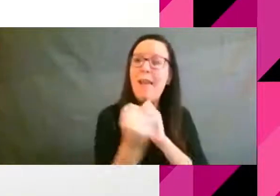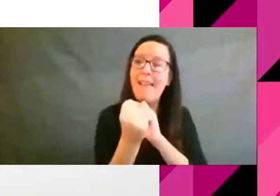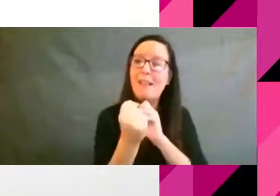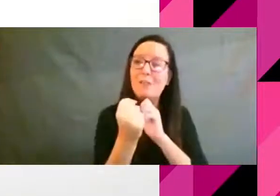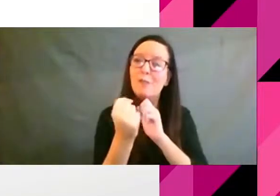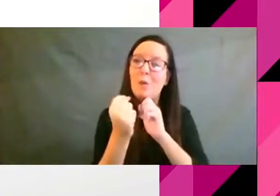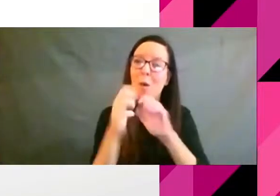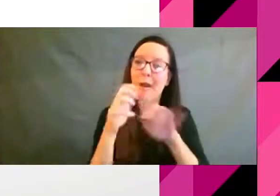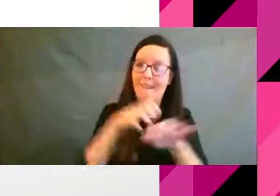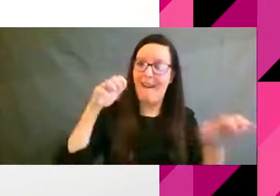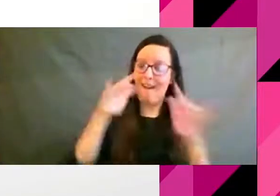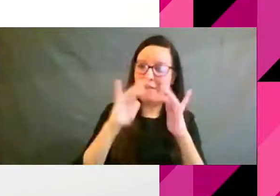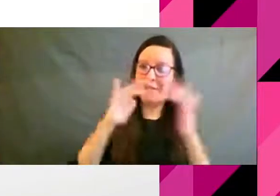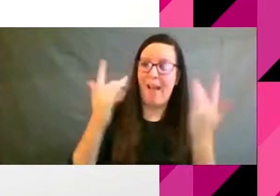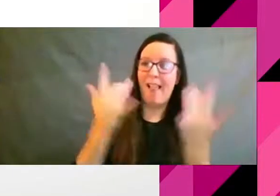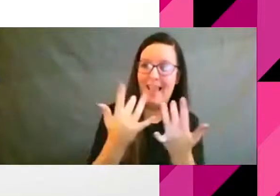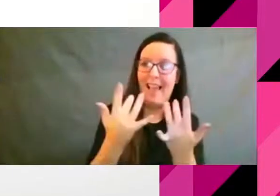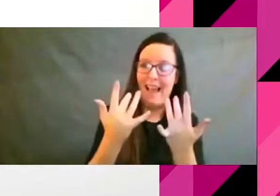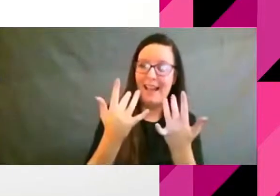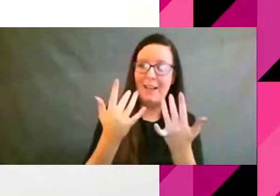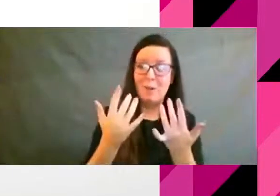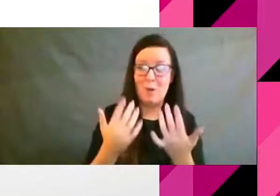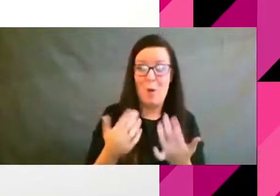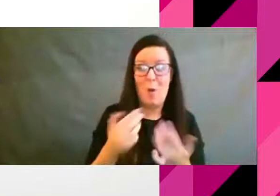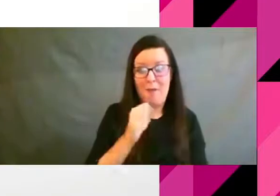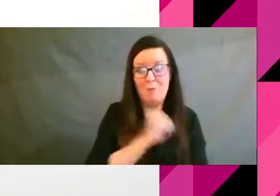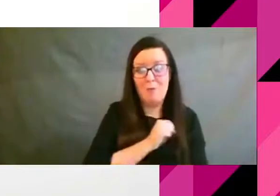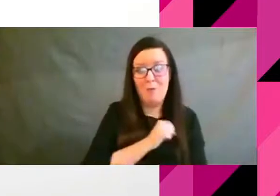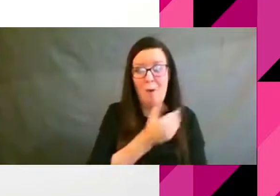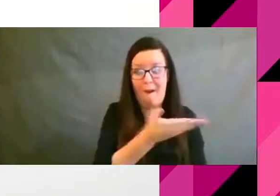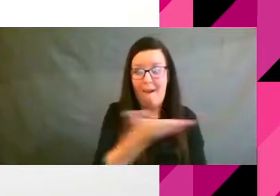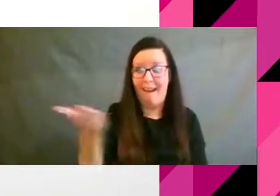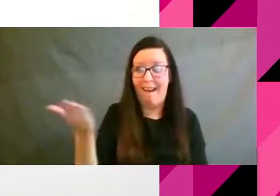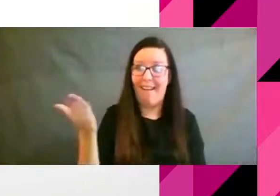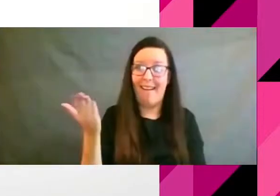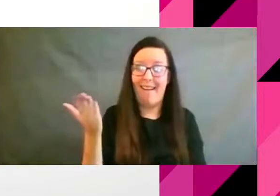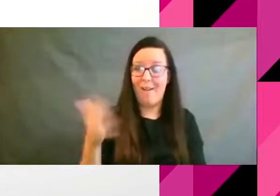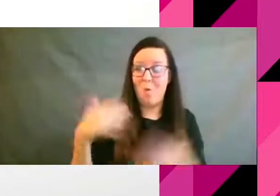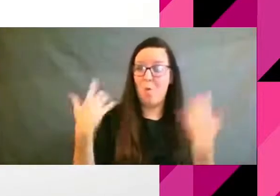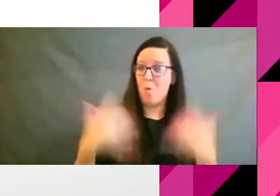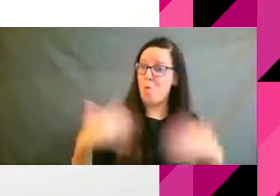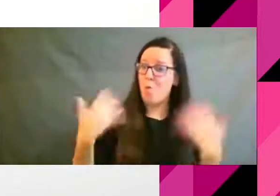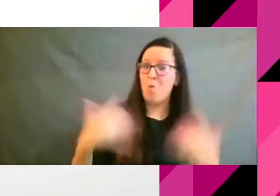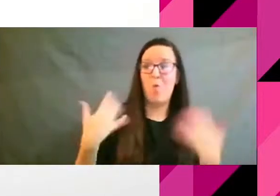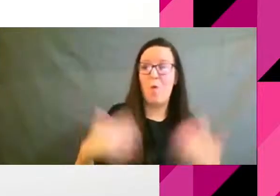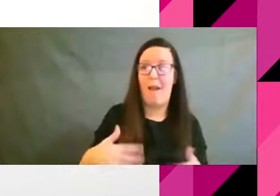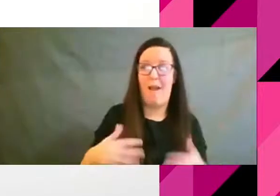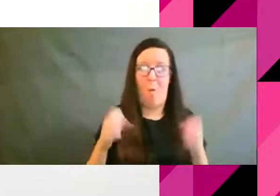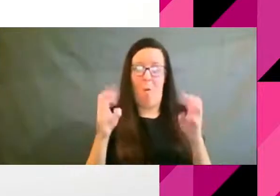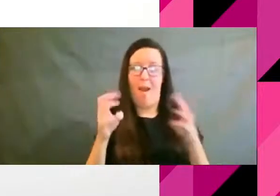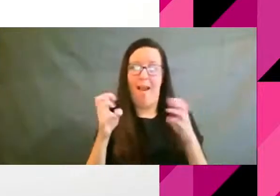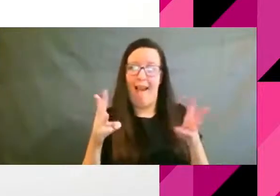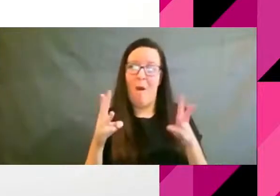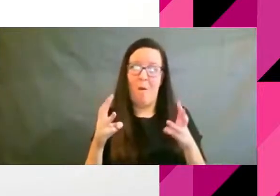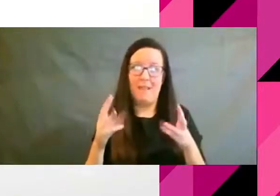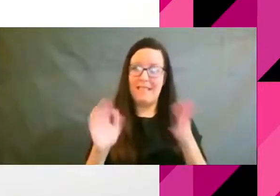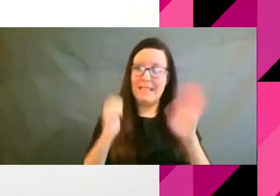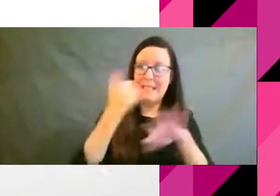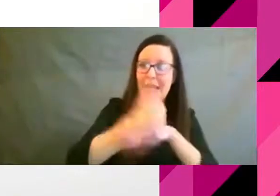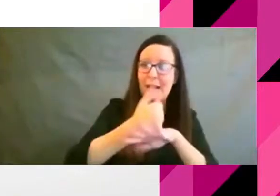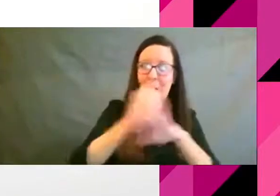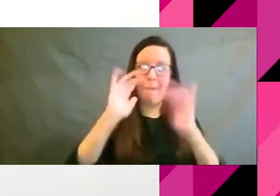year. I'm sure from where we're all sitting today now, that looks like some impressive foresight. I'd also like